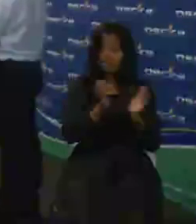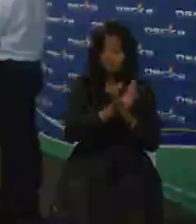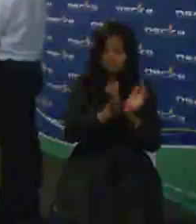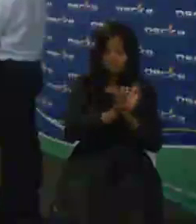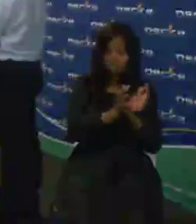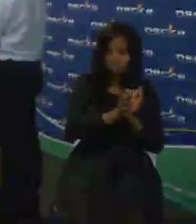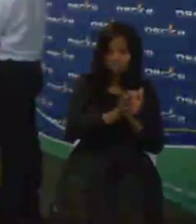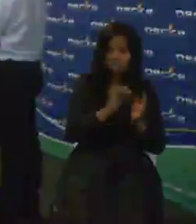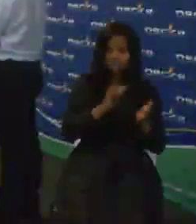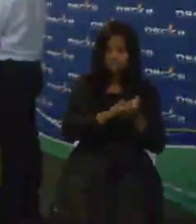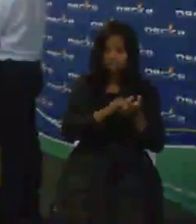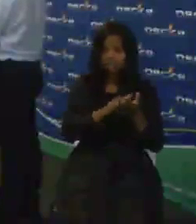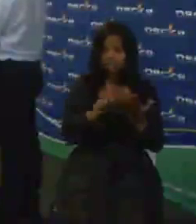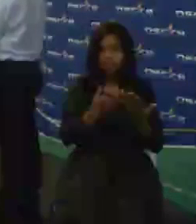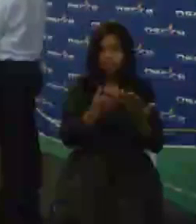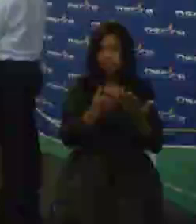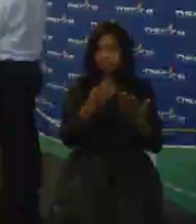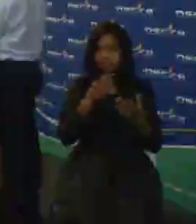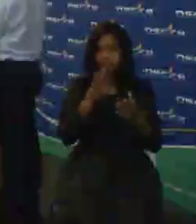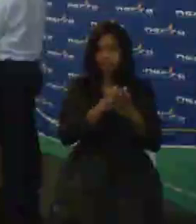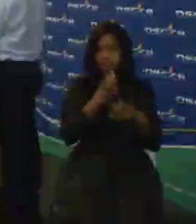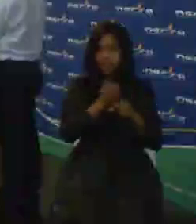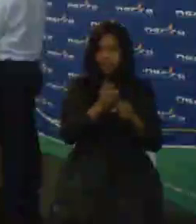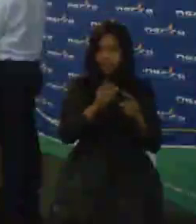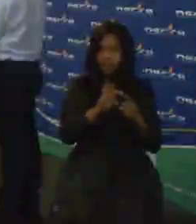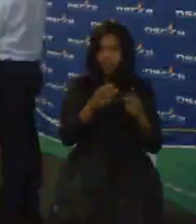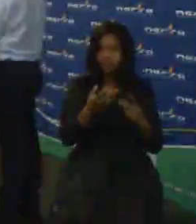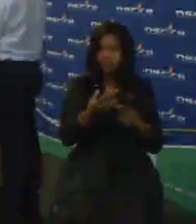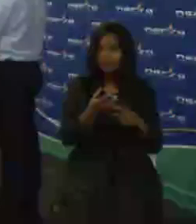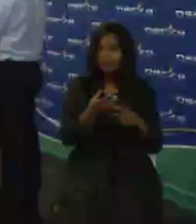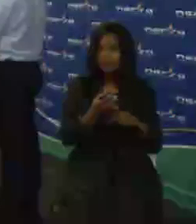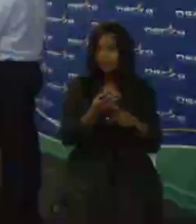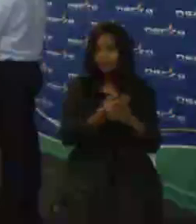to and get to the